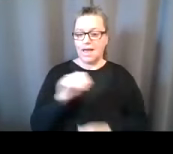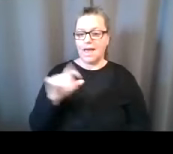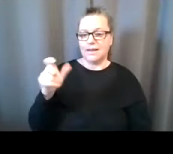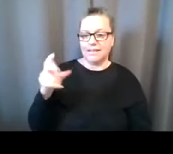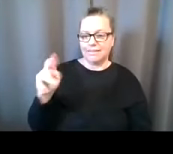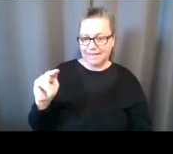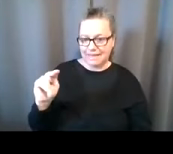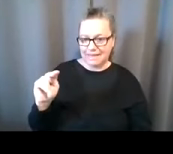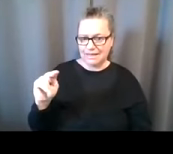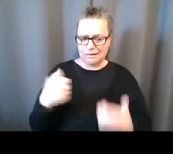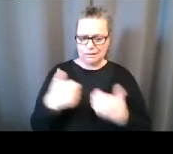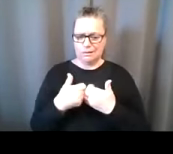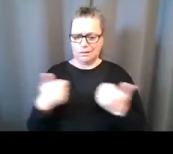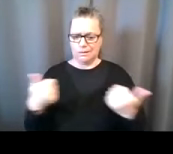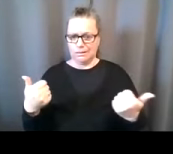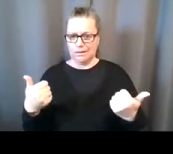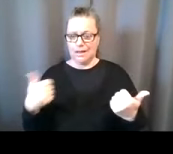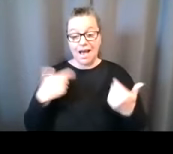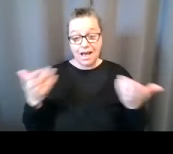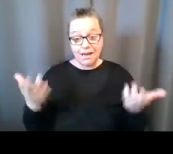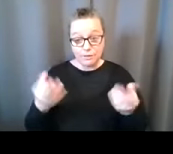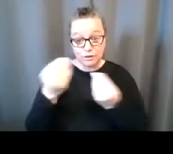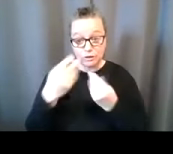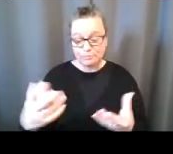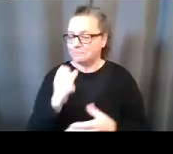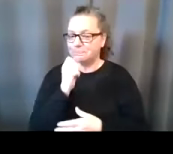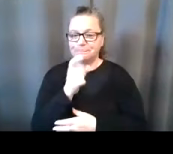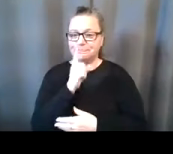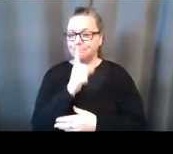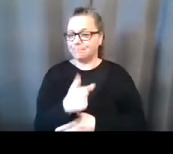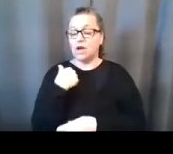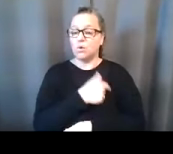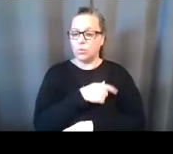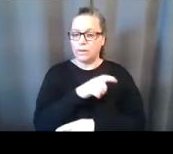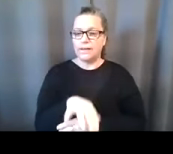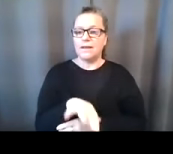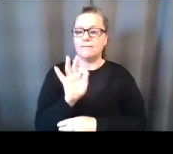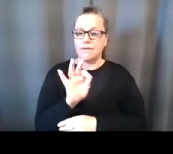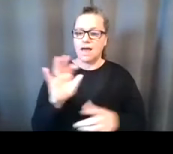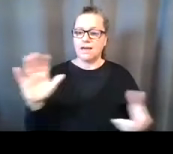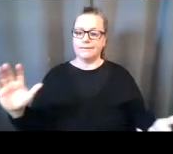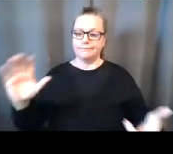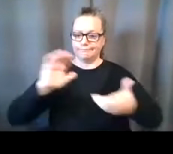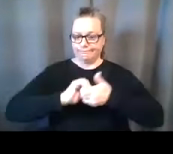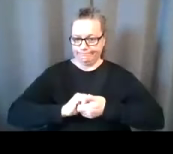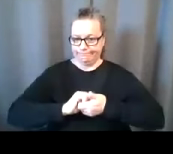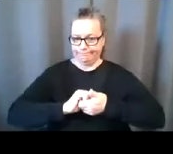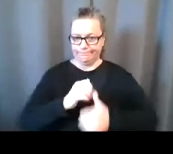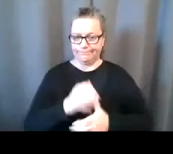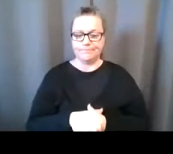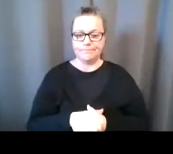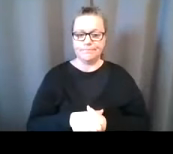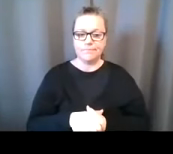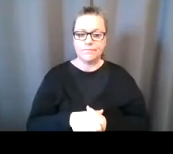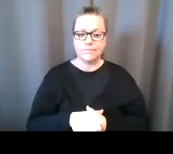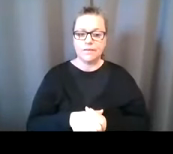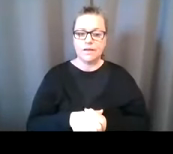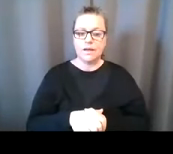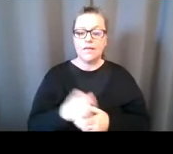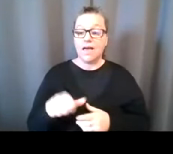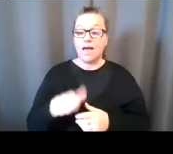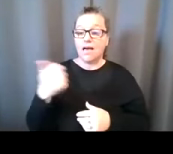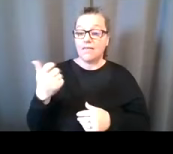mutually exclusive. I'm here to say that is not the case. We can find a marriage between the two. Another assumption that